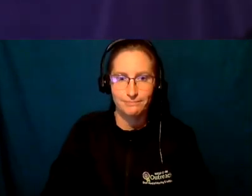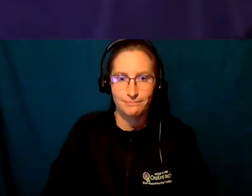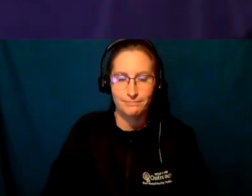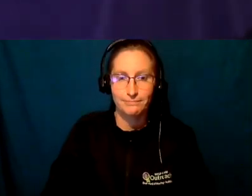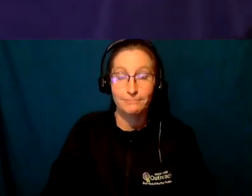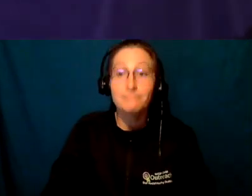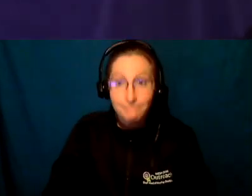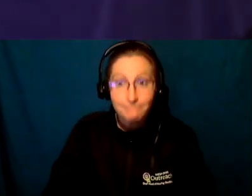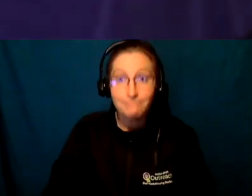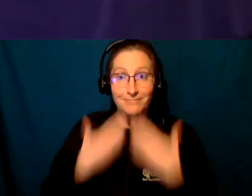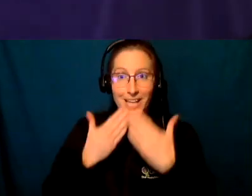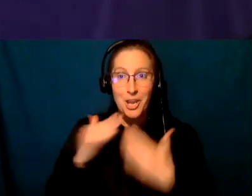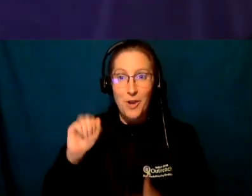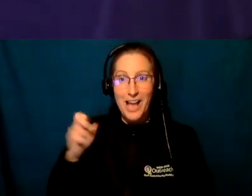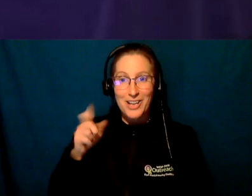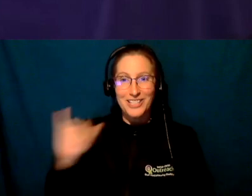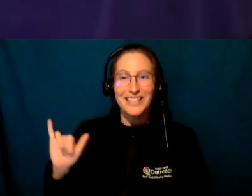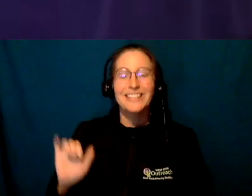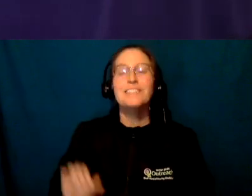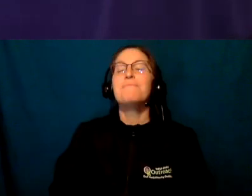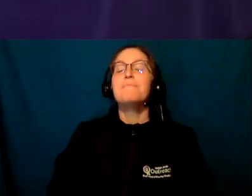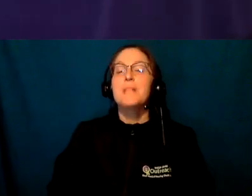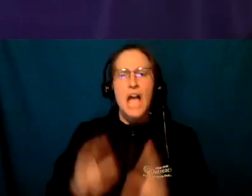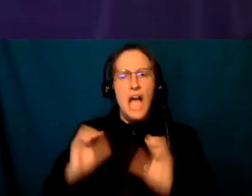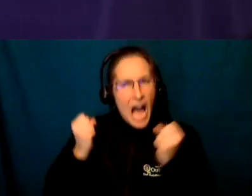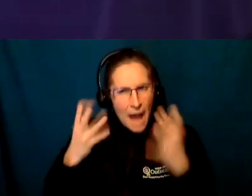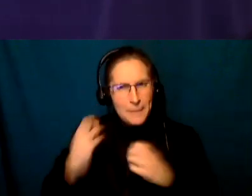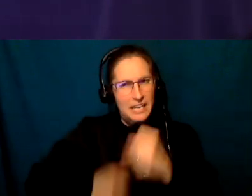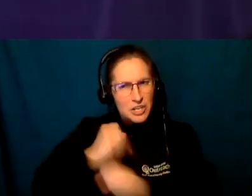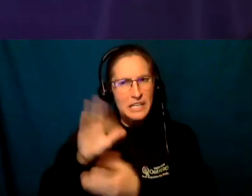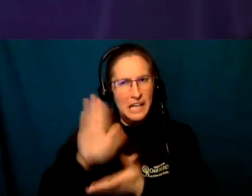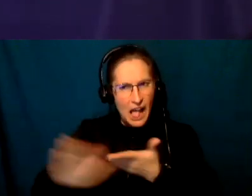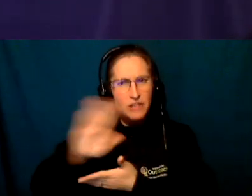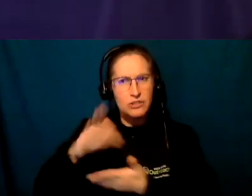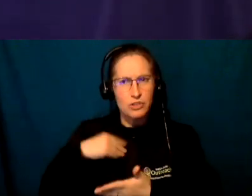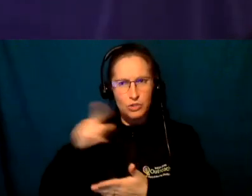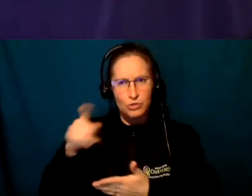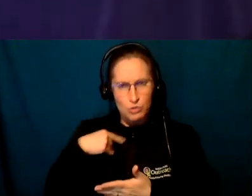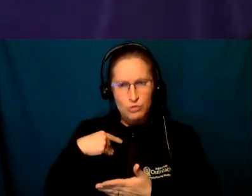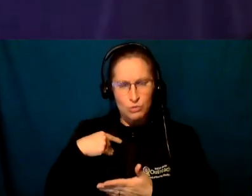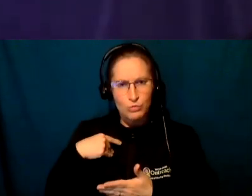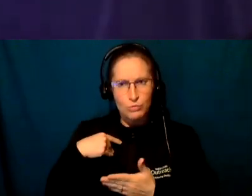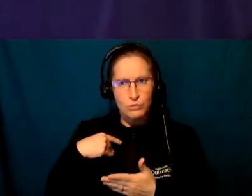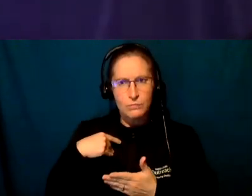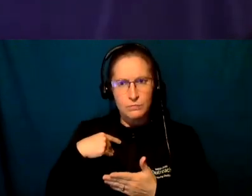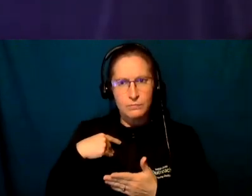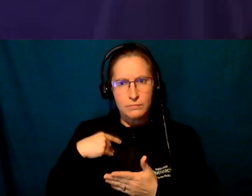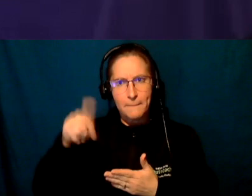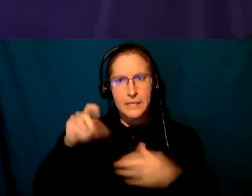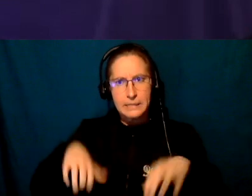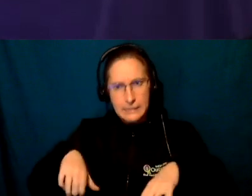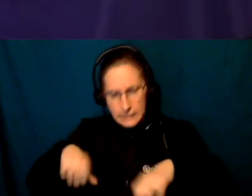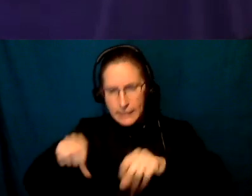So, Ashlee, altogether, then, how many years of college did it require you taking in order to get